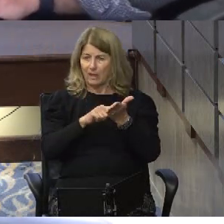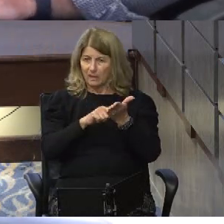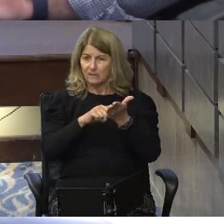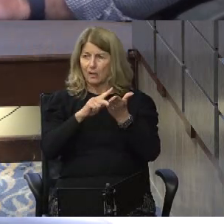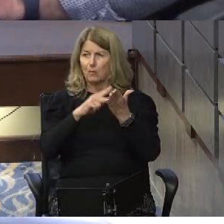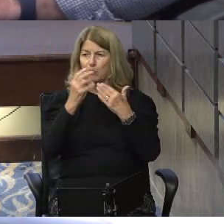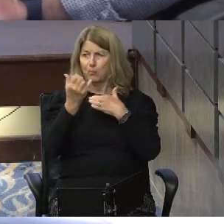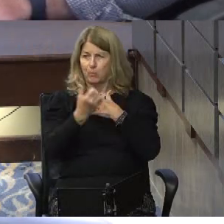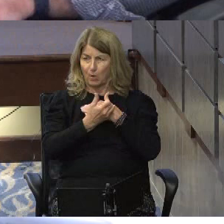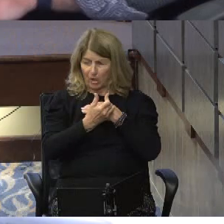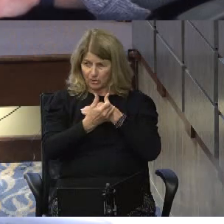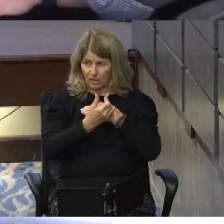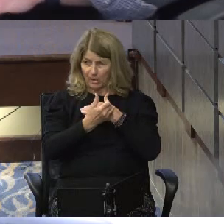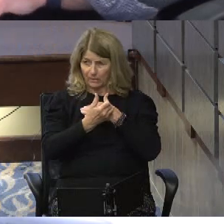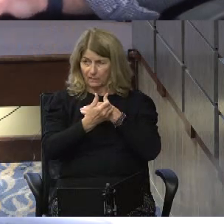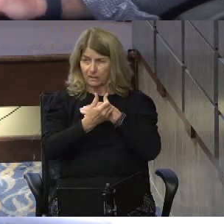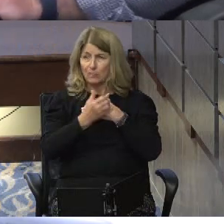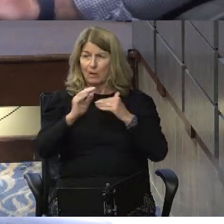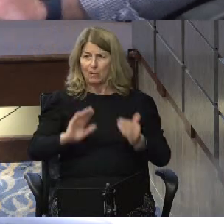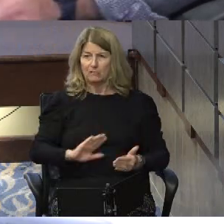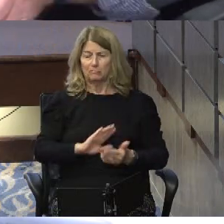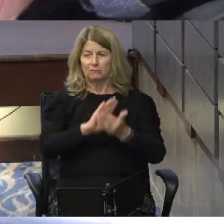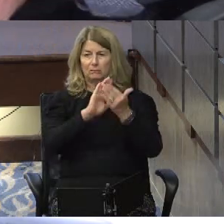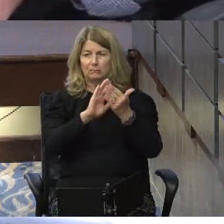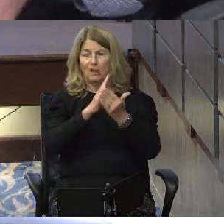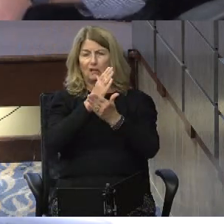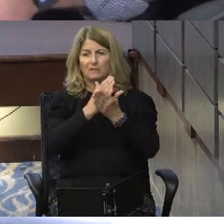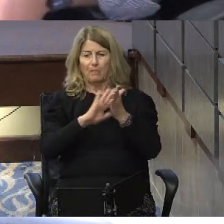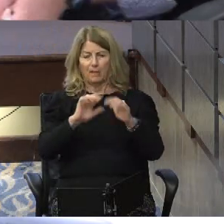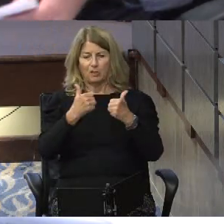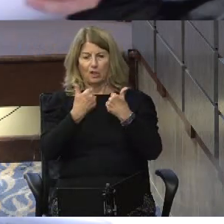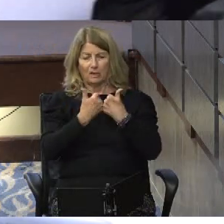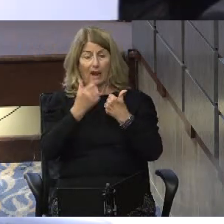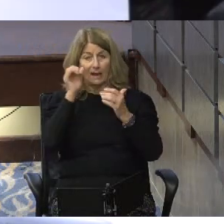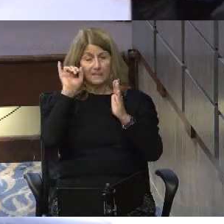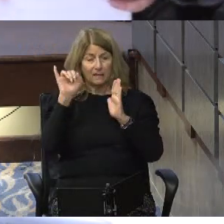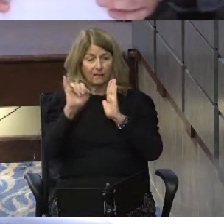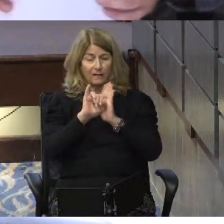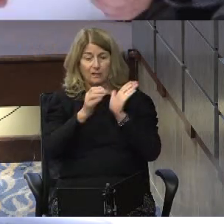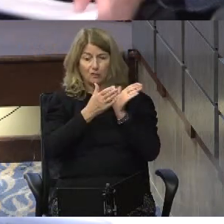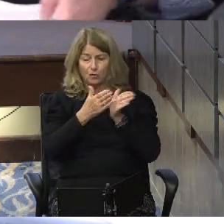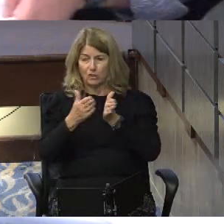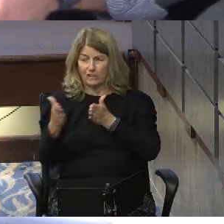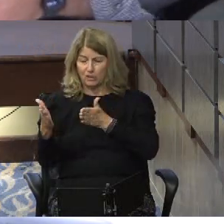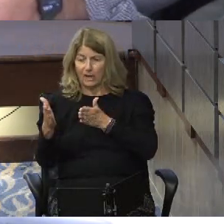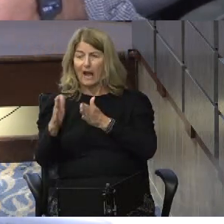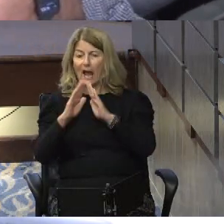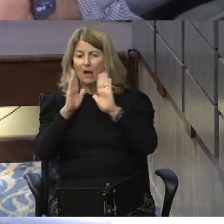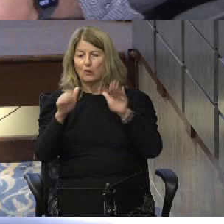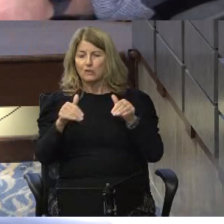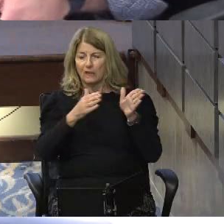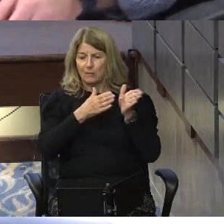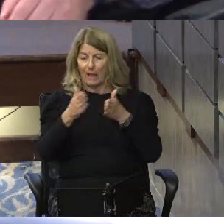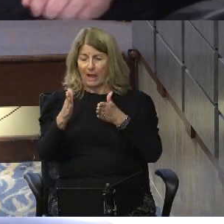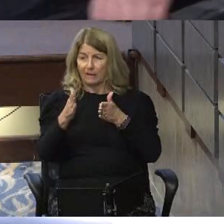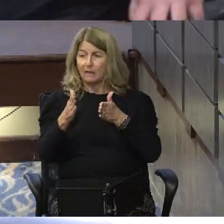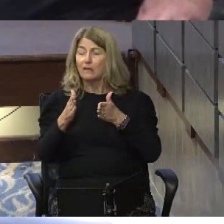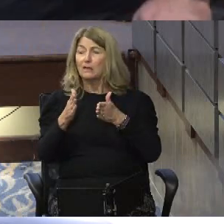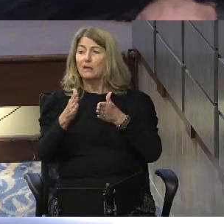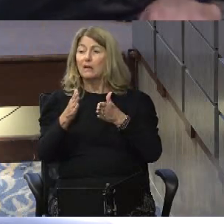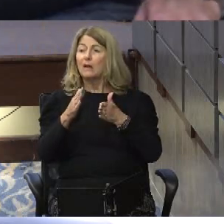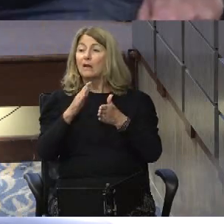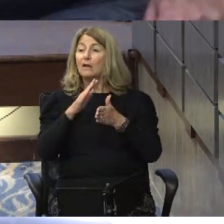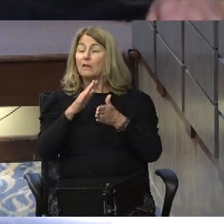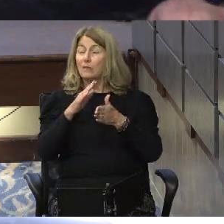with addressing some of our challenges identified in our strategic housing plan. The population this project would primarily